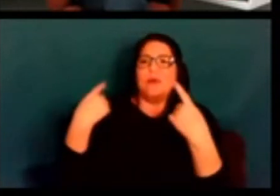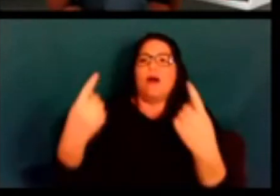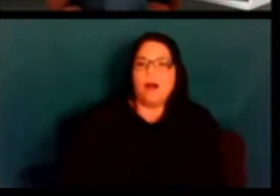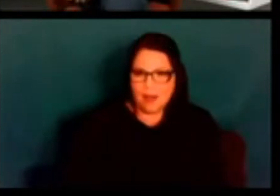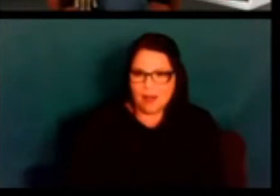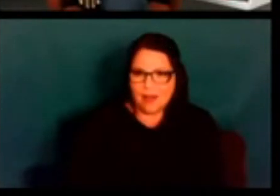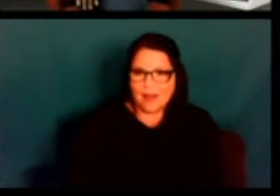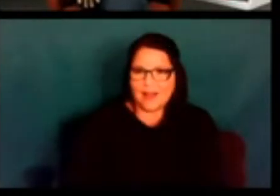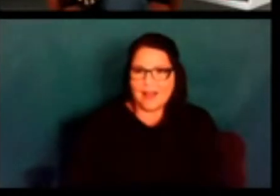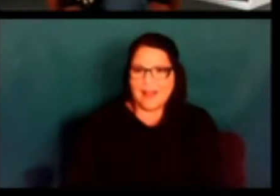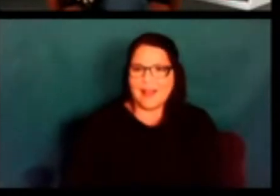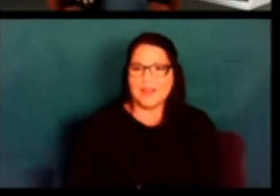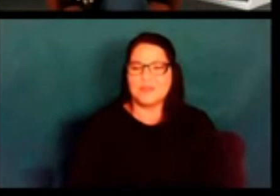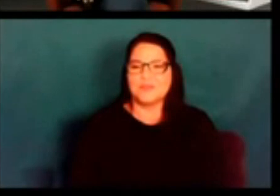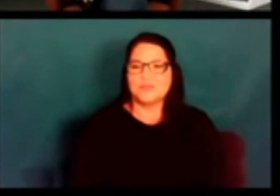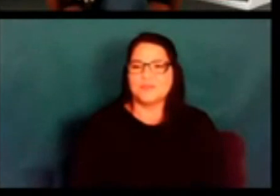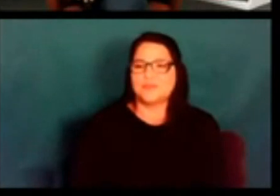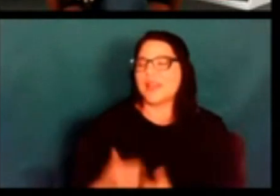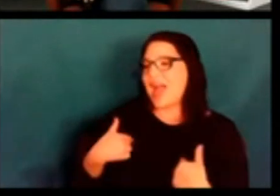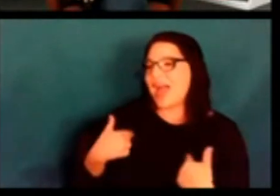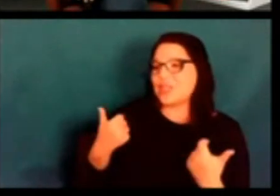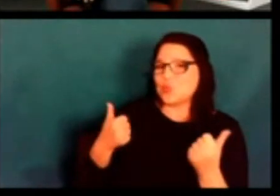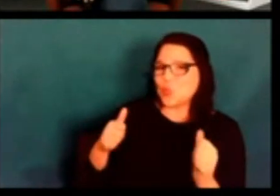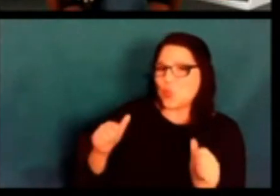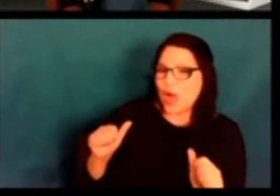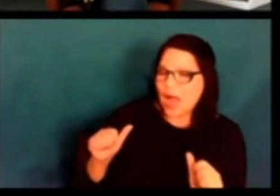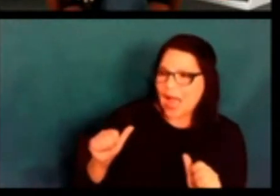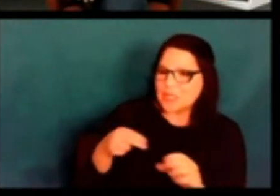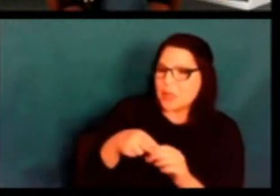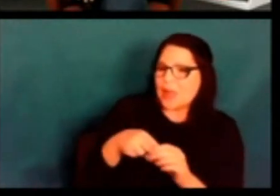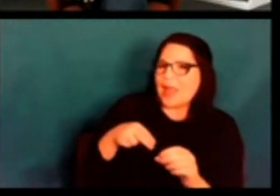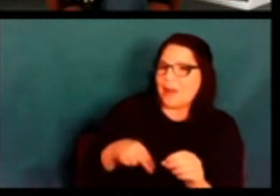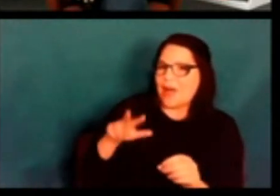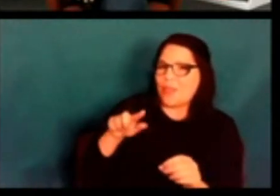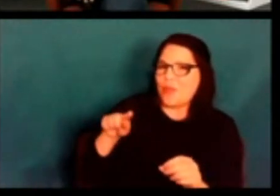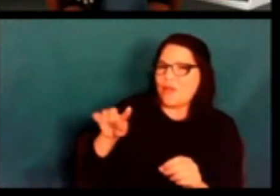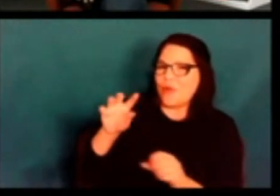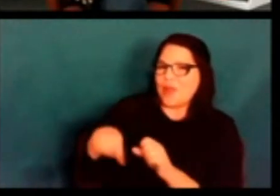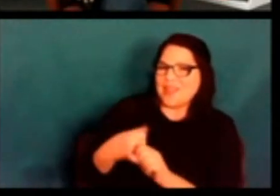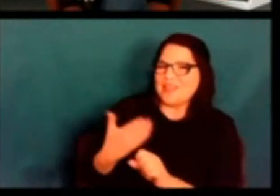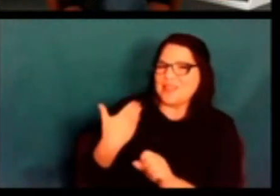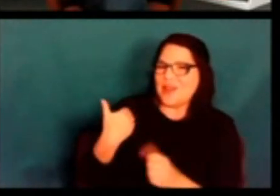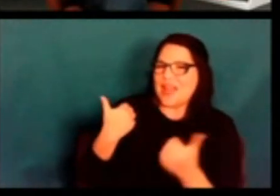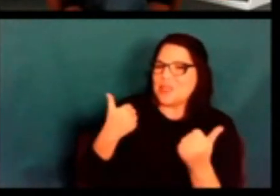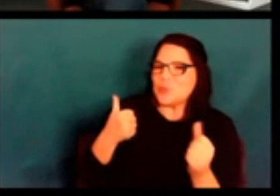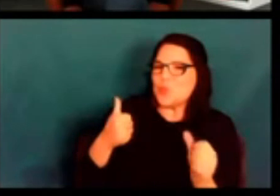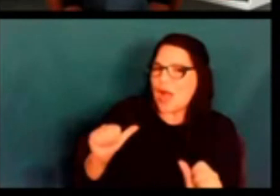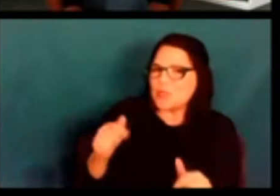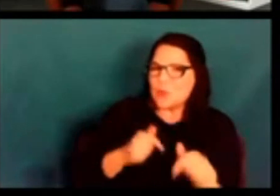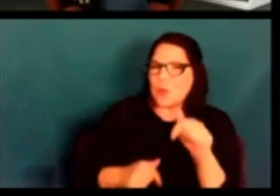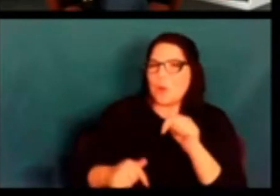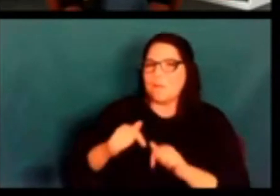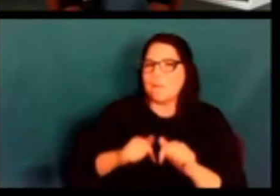Yeah, I tried to get out of it maybe about 3 or 4 years ago. I tried to go back to an